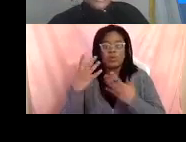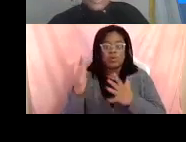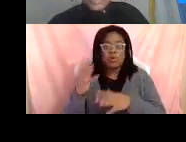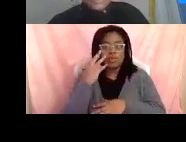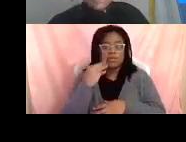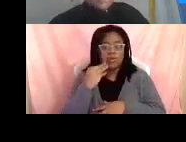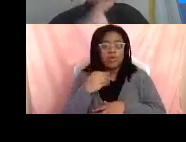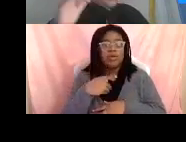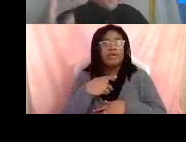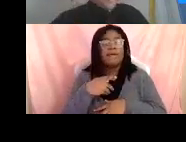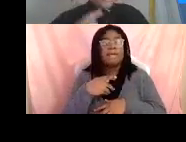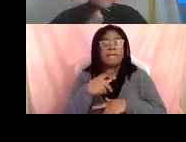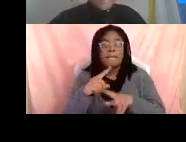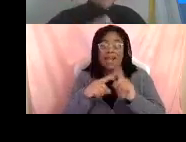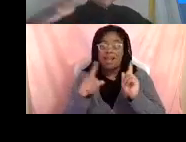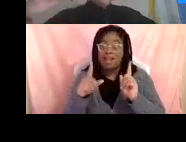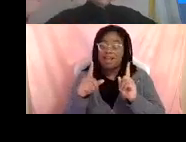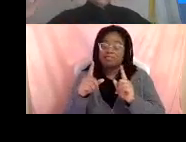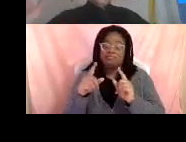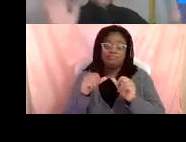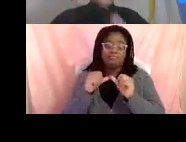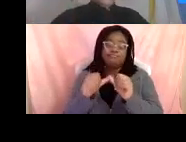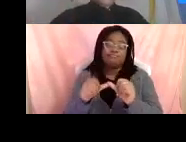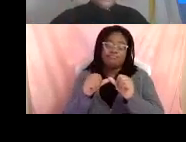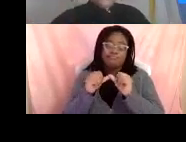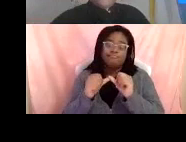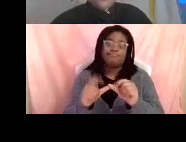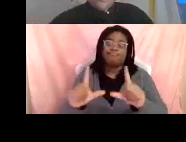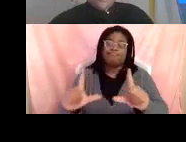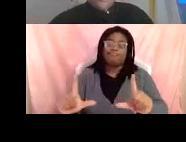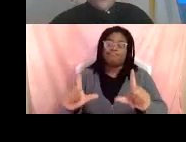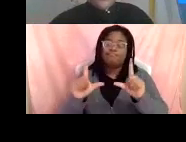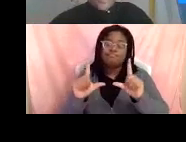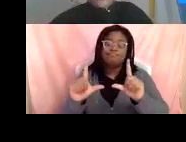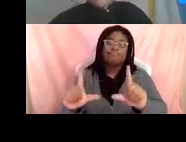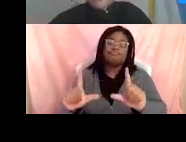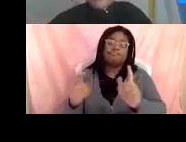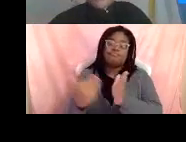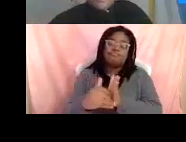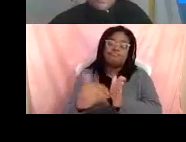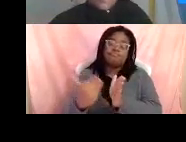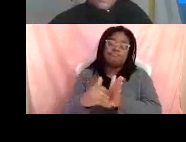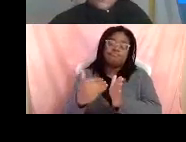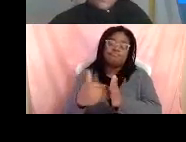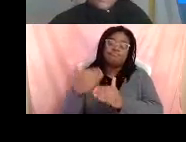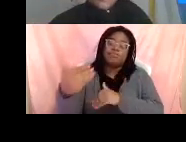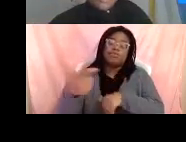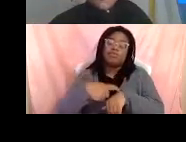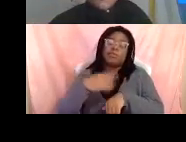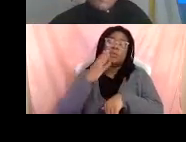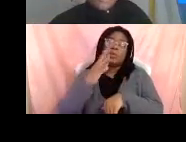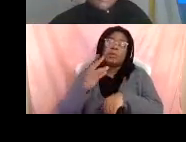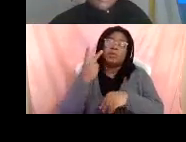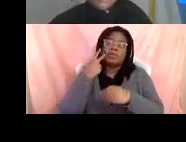but certainly around and around, zooming in and zooming out over time, so many different things will